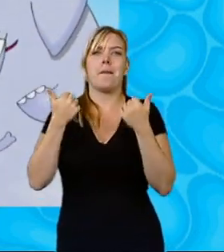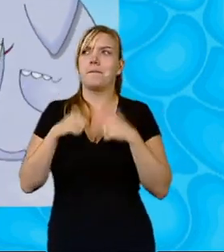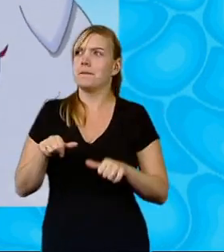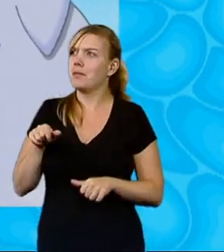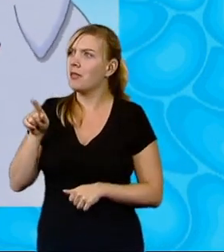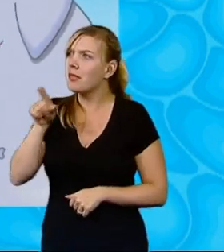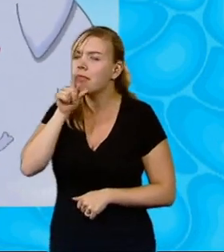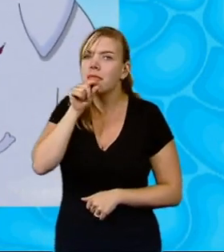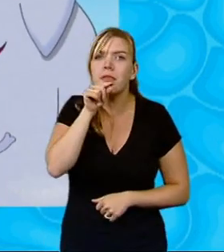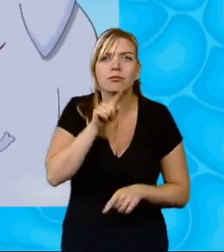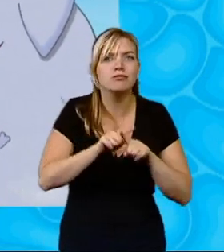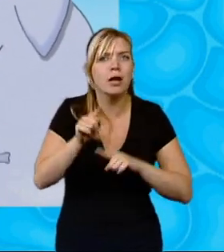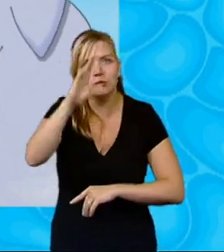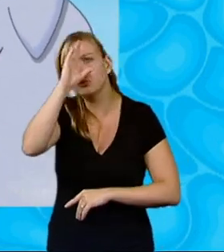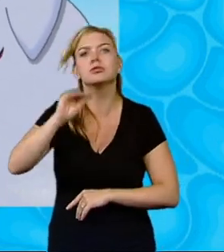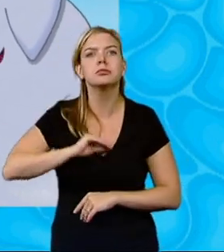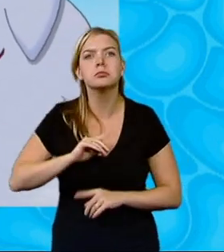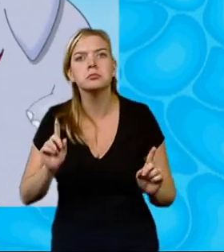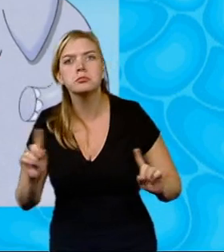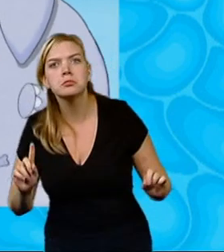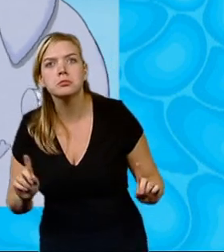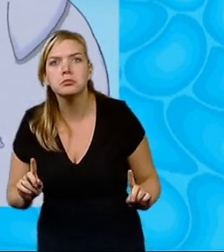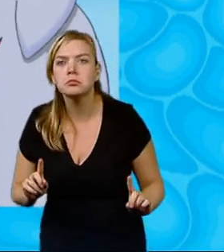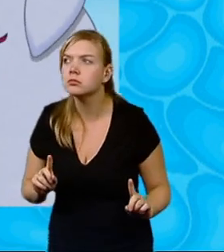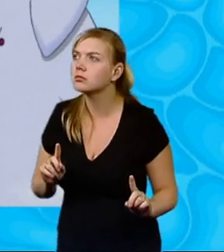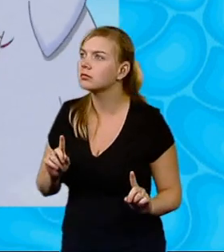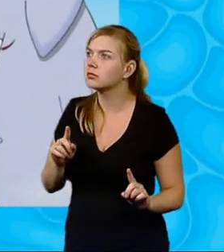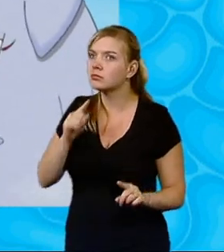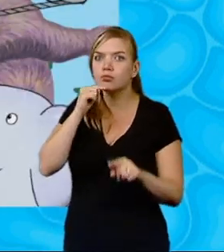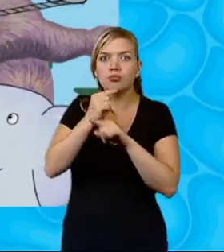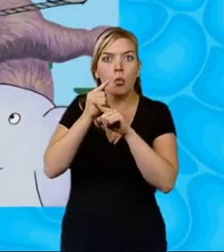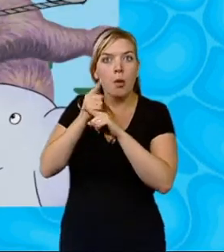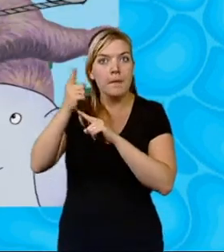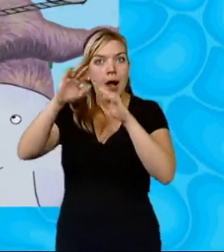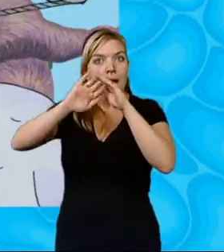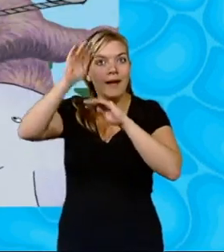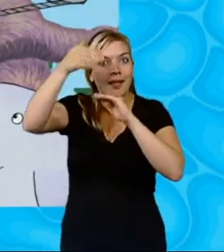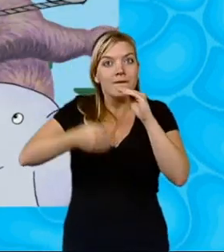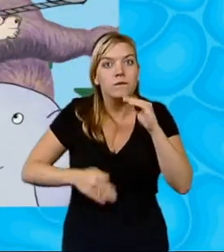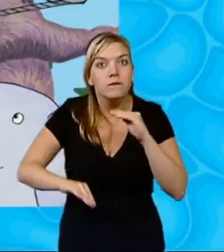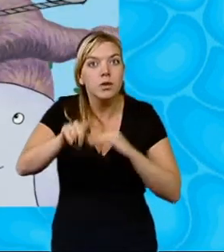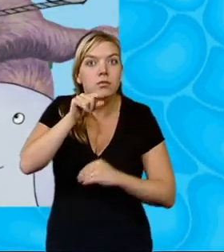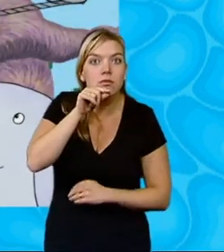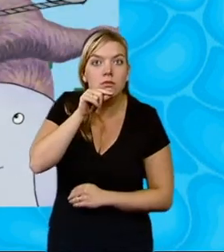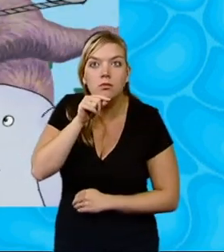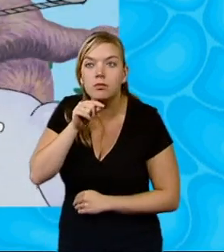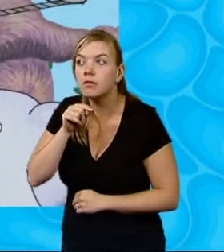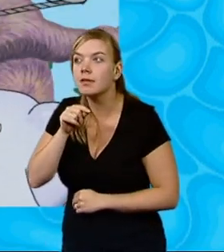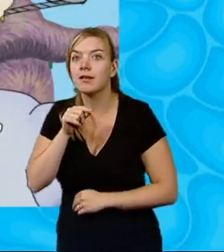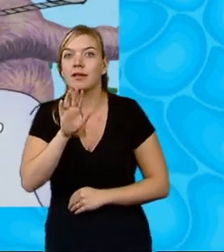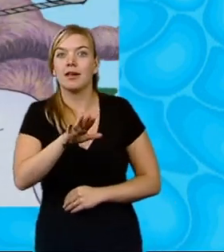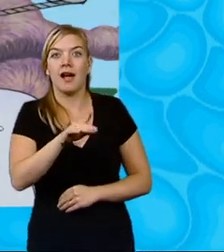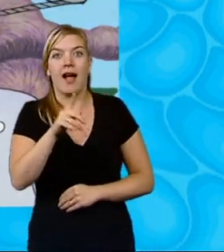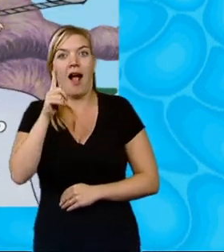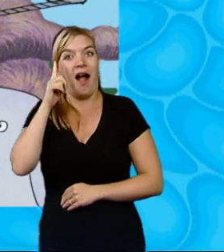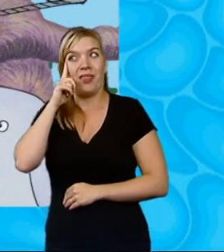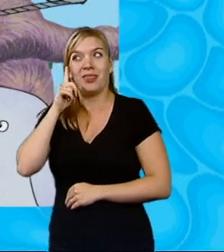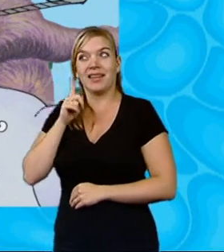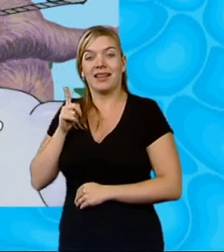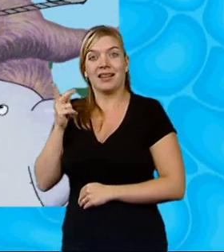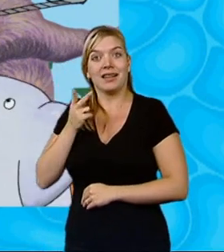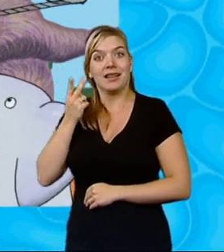something. What is it, boys? Something about those cliff swallows? Yeah, Mama, I think Dib and